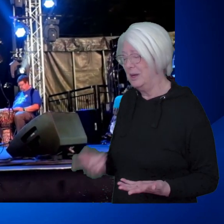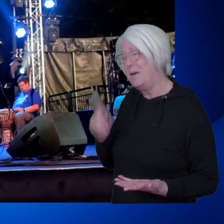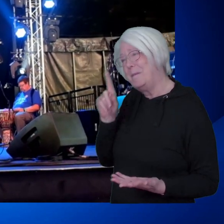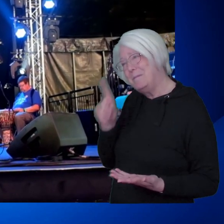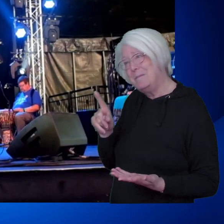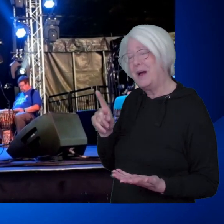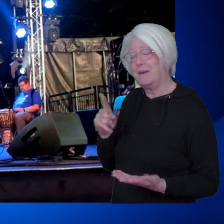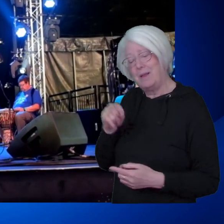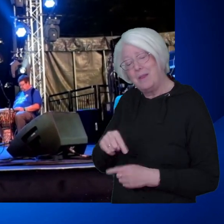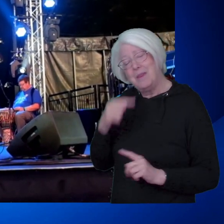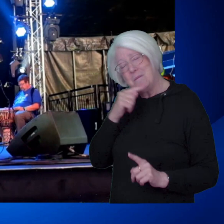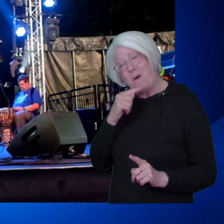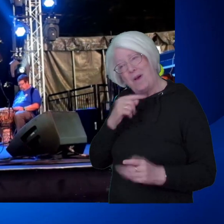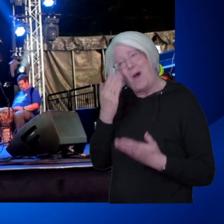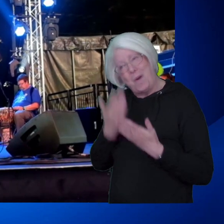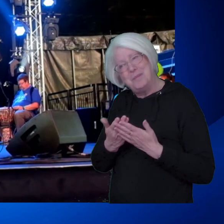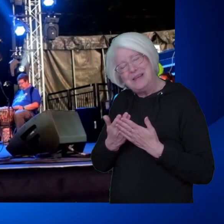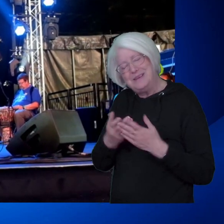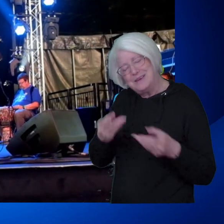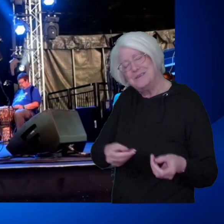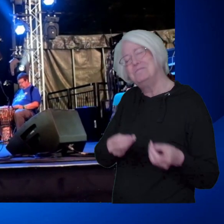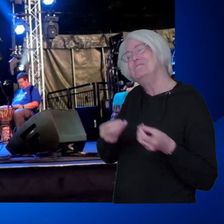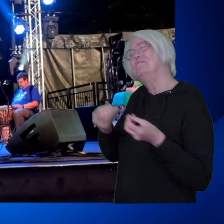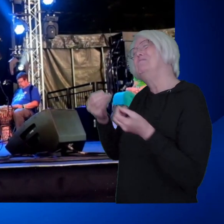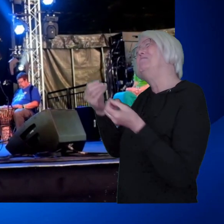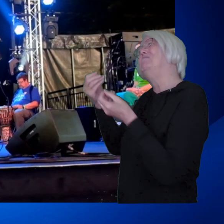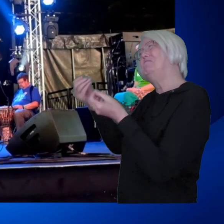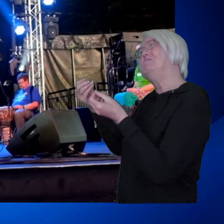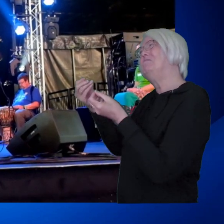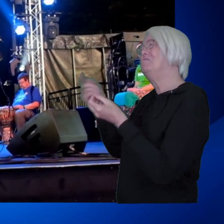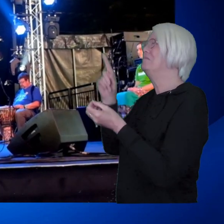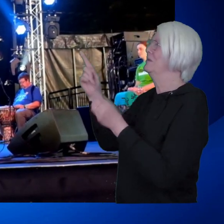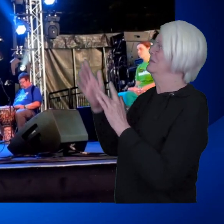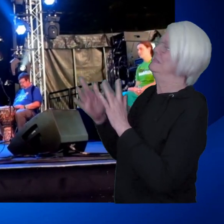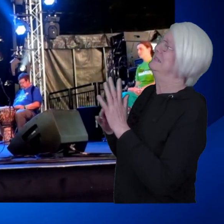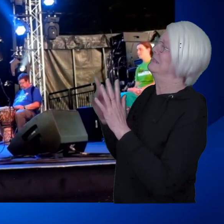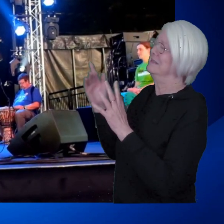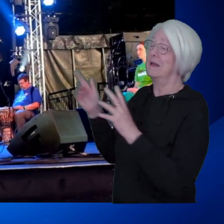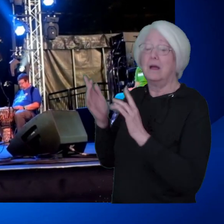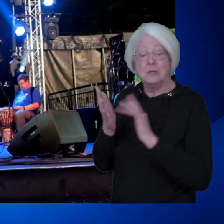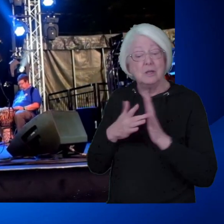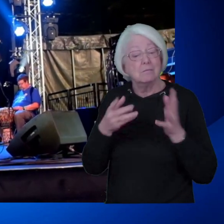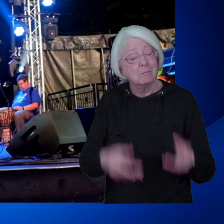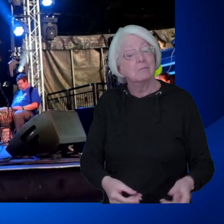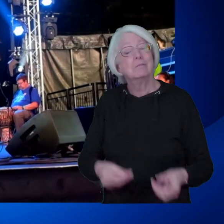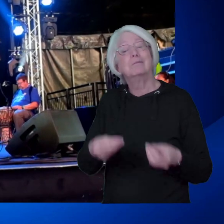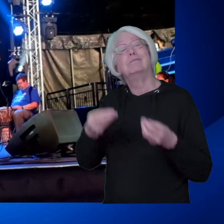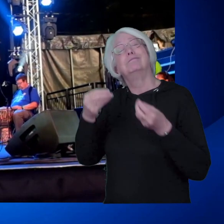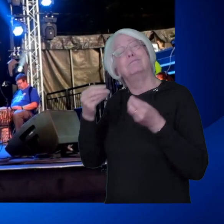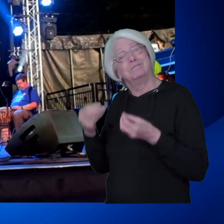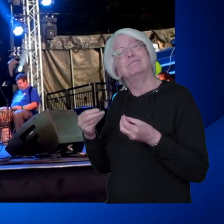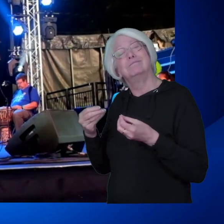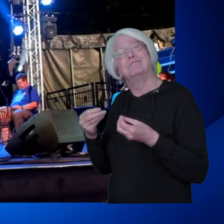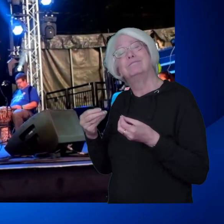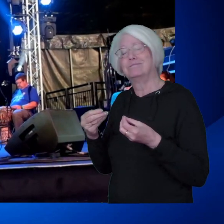the boy in the story was obedient to God, and he gave the little that he did have to